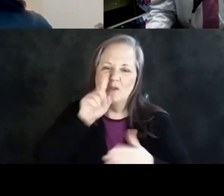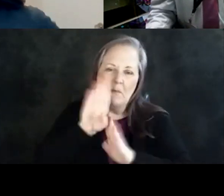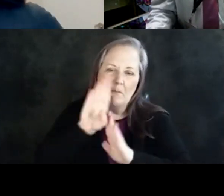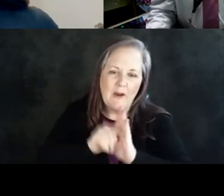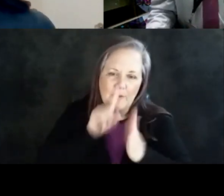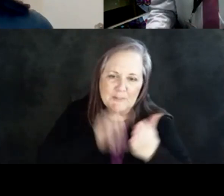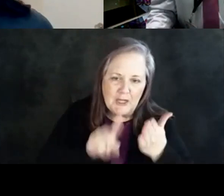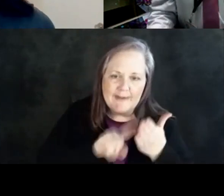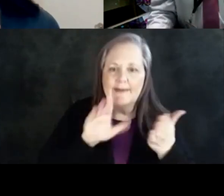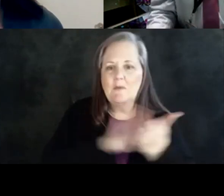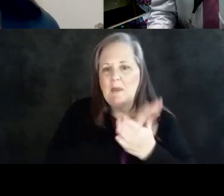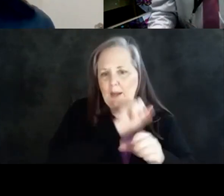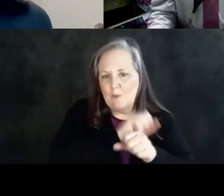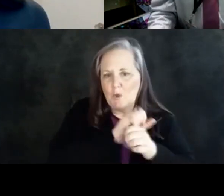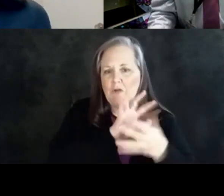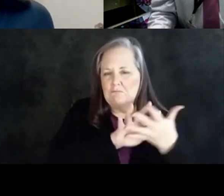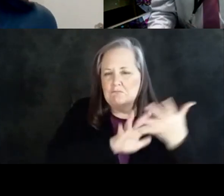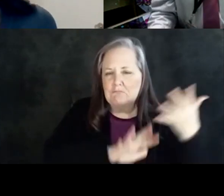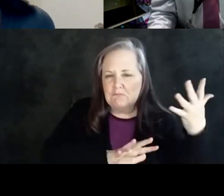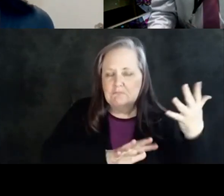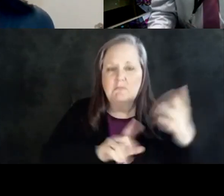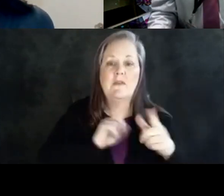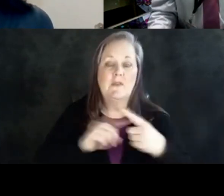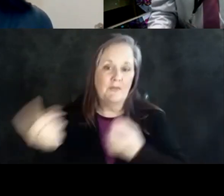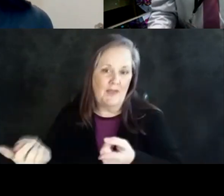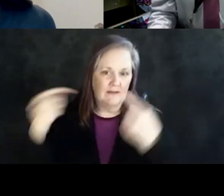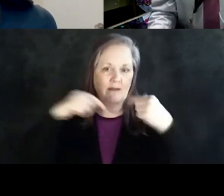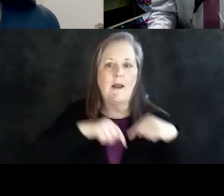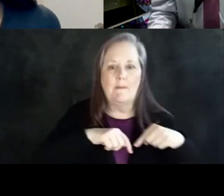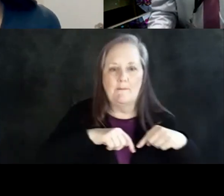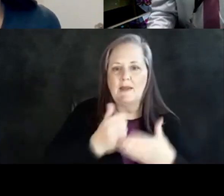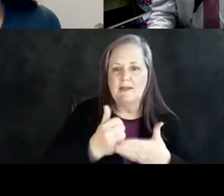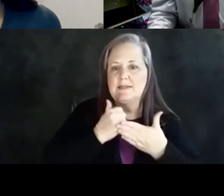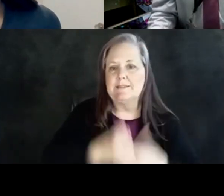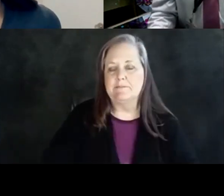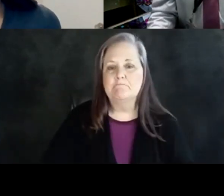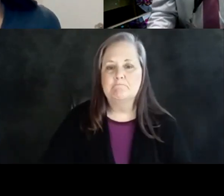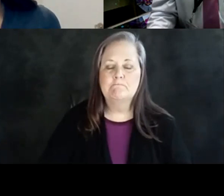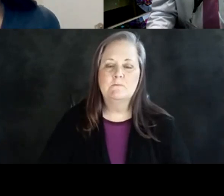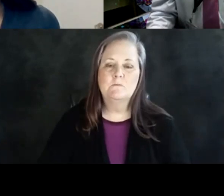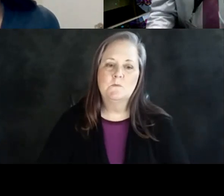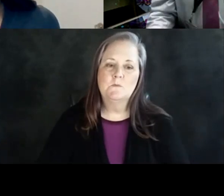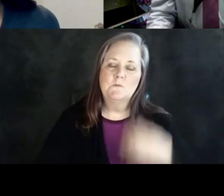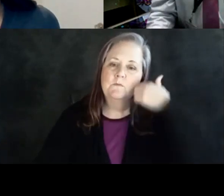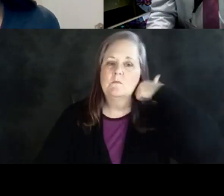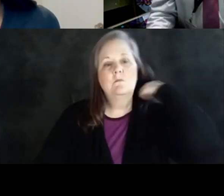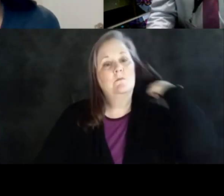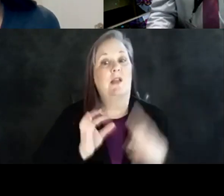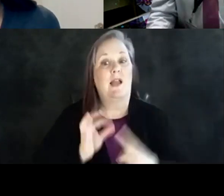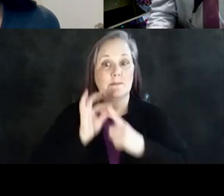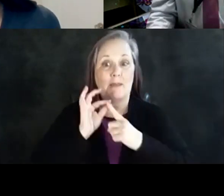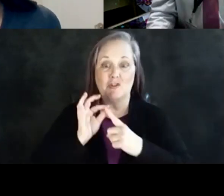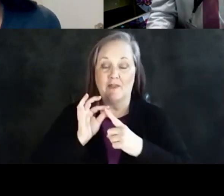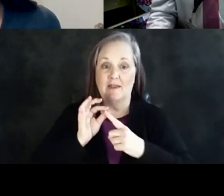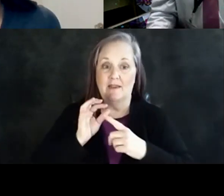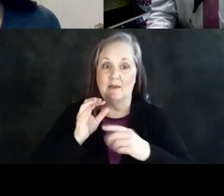all the paperwork, and then they can come and assist us, especially once we get more